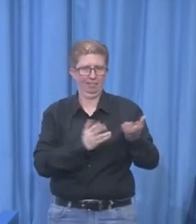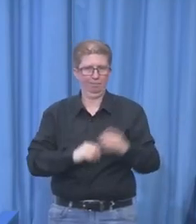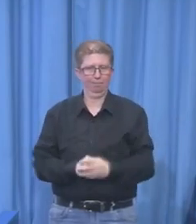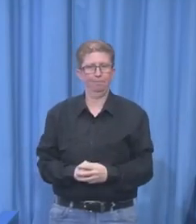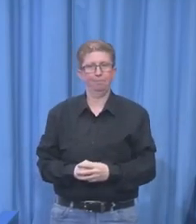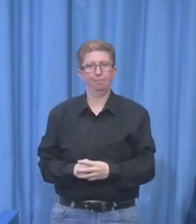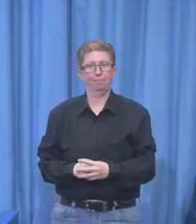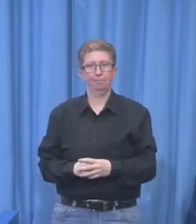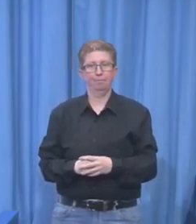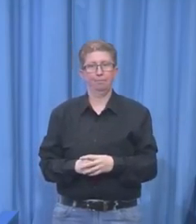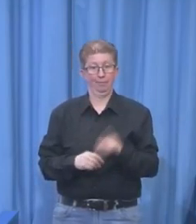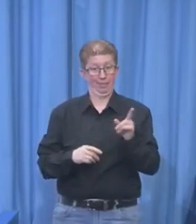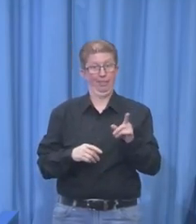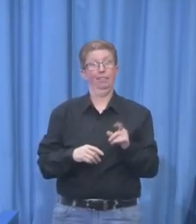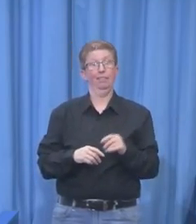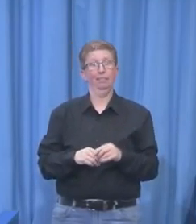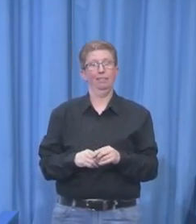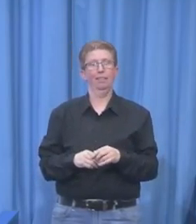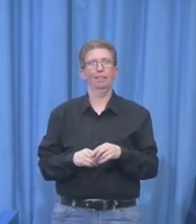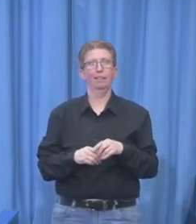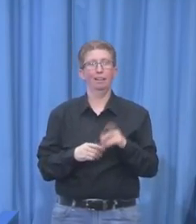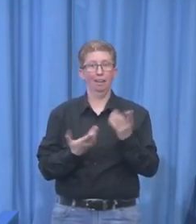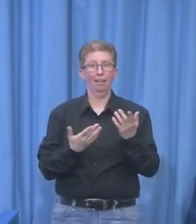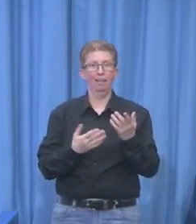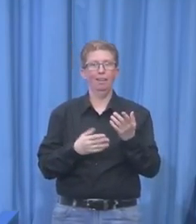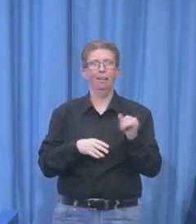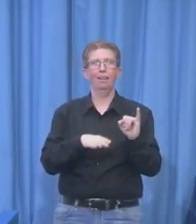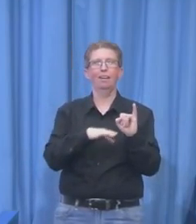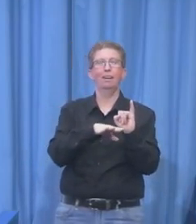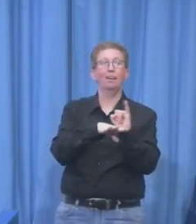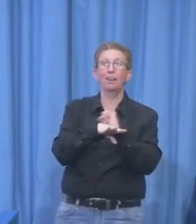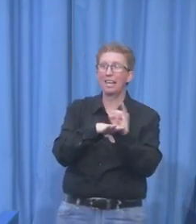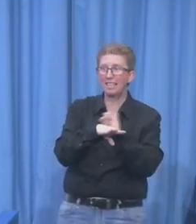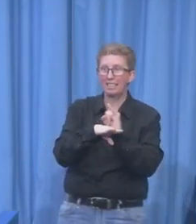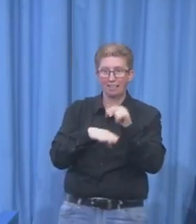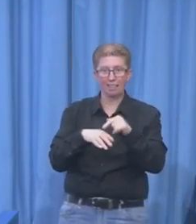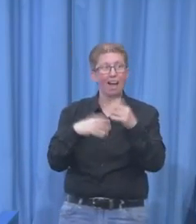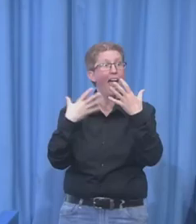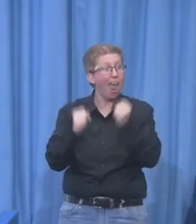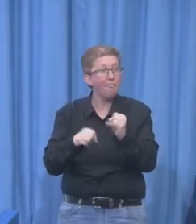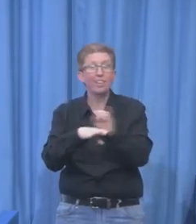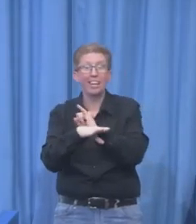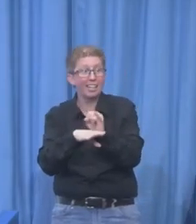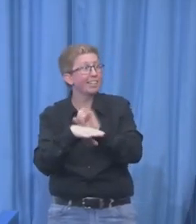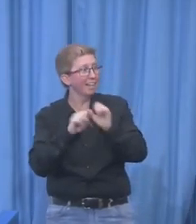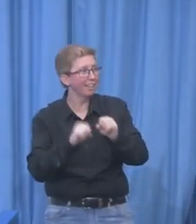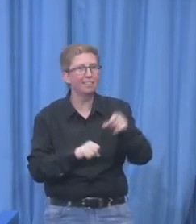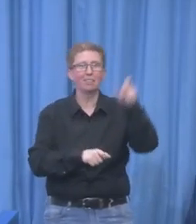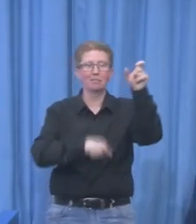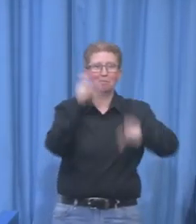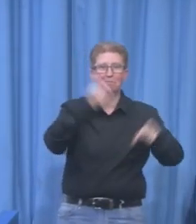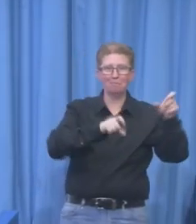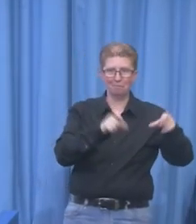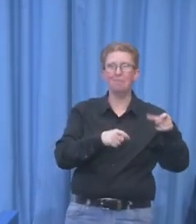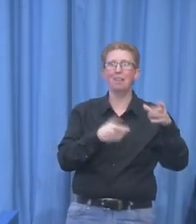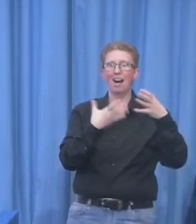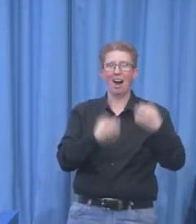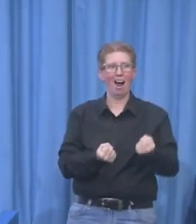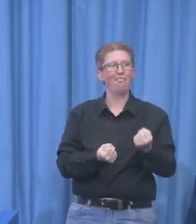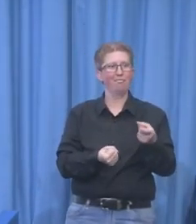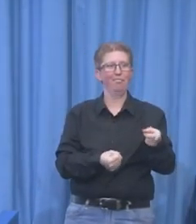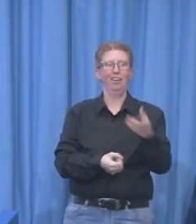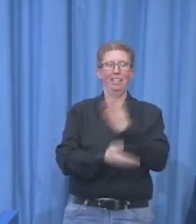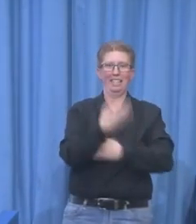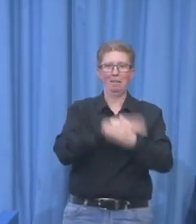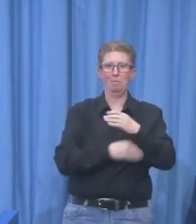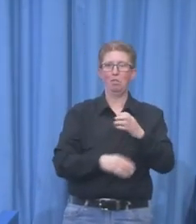chance, or real chance, to go and to network, to see people that are already work, and to be part of it, and this can build